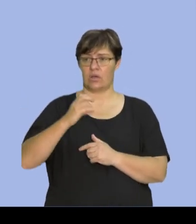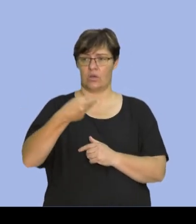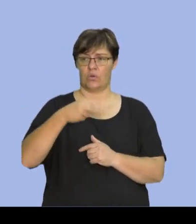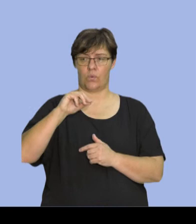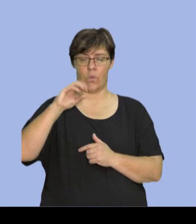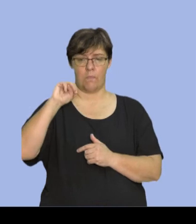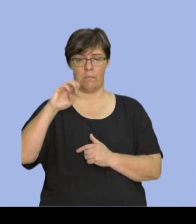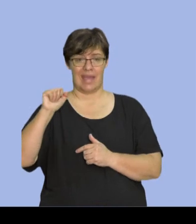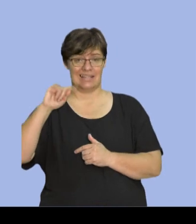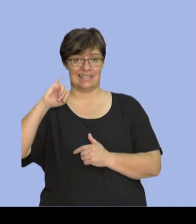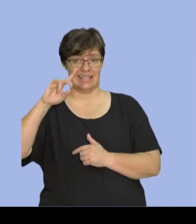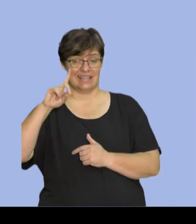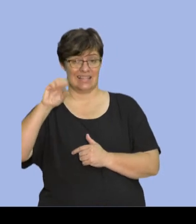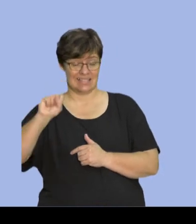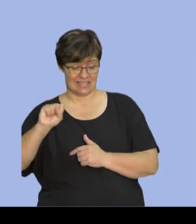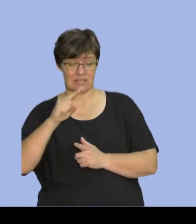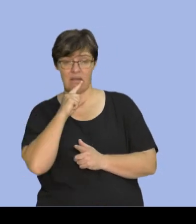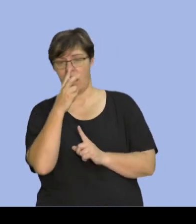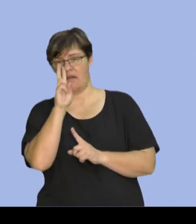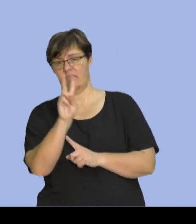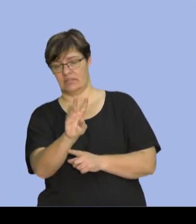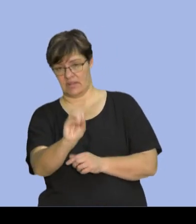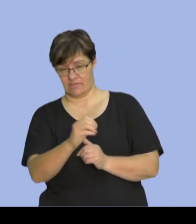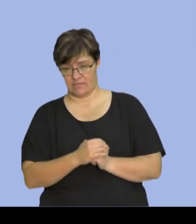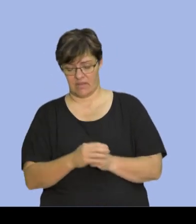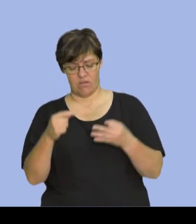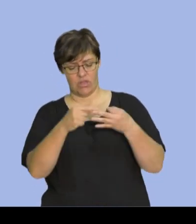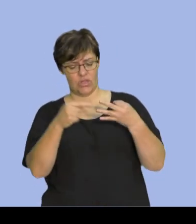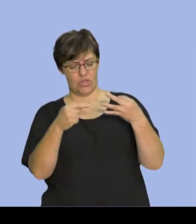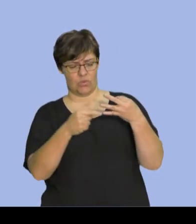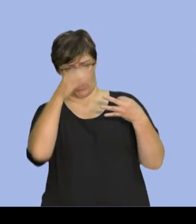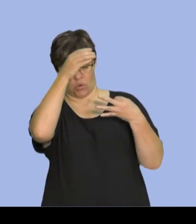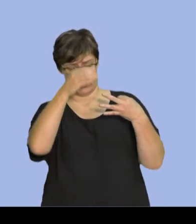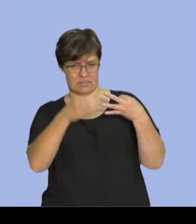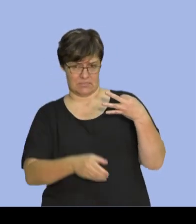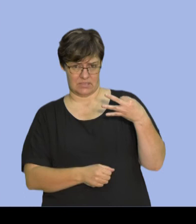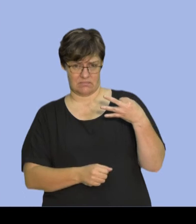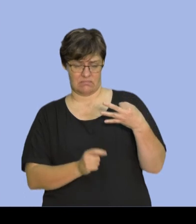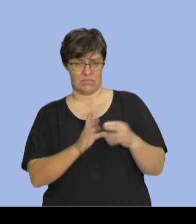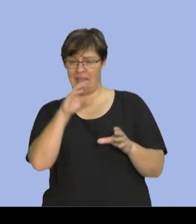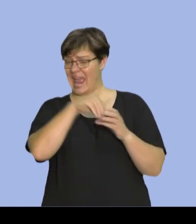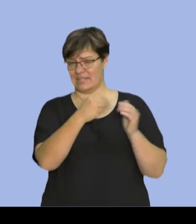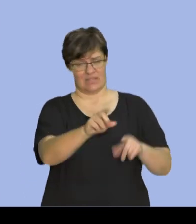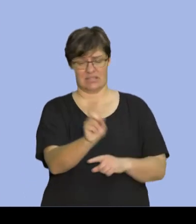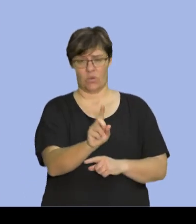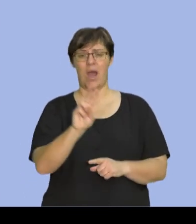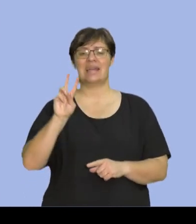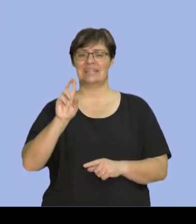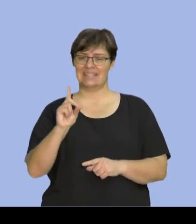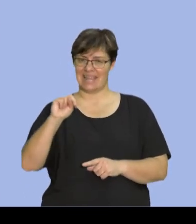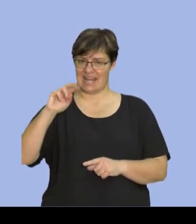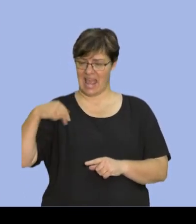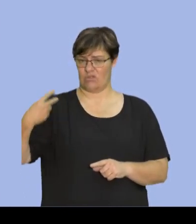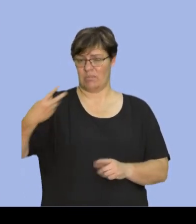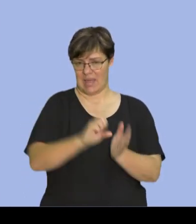visible. Now, if we kind of connect three concepts together, it's not an interphase because that's when DNA replication